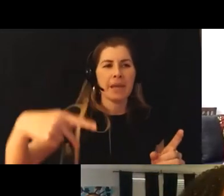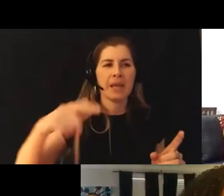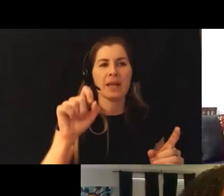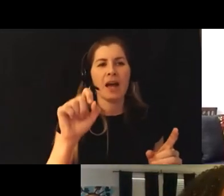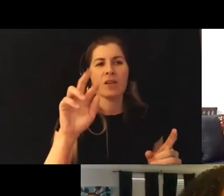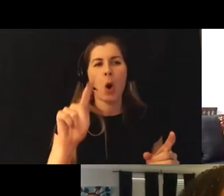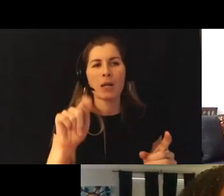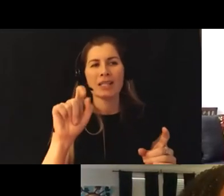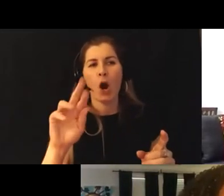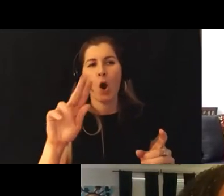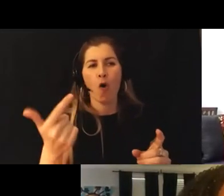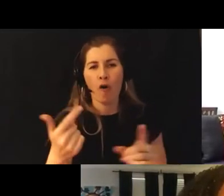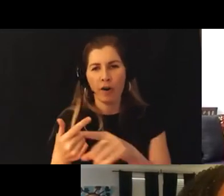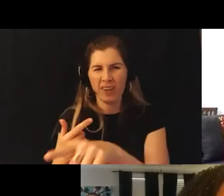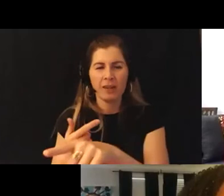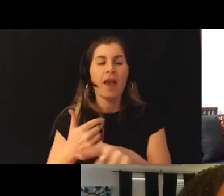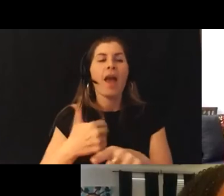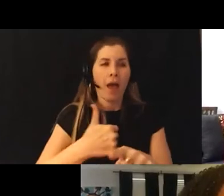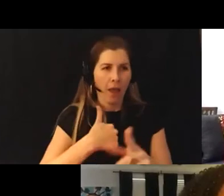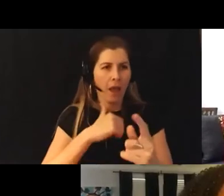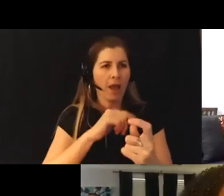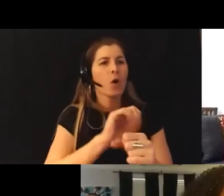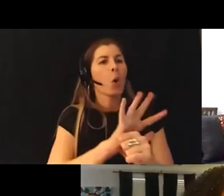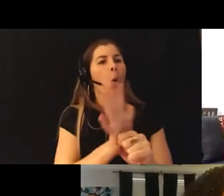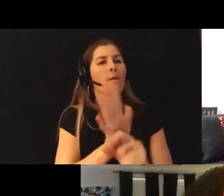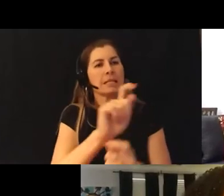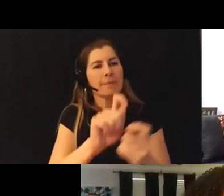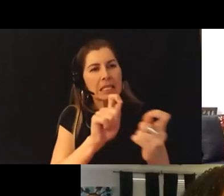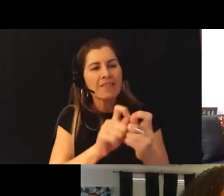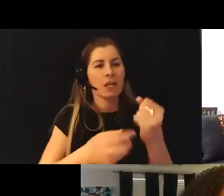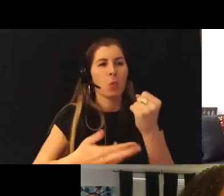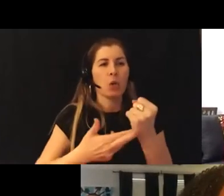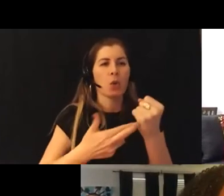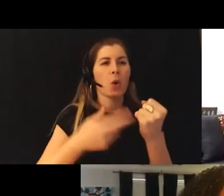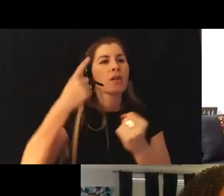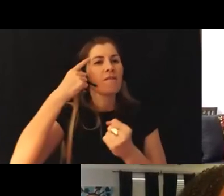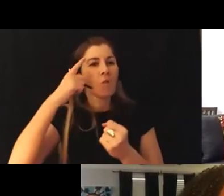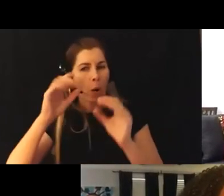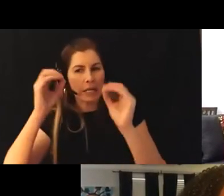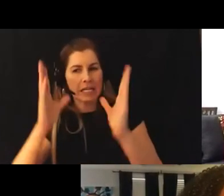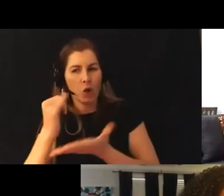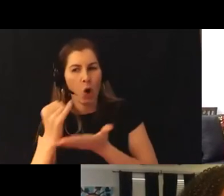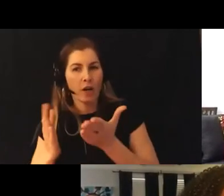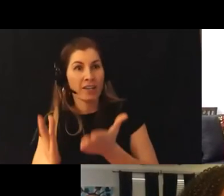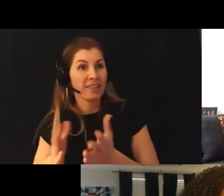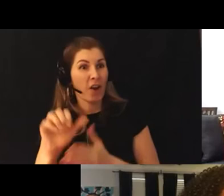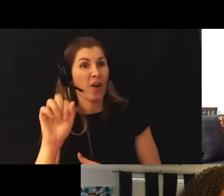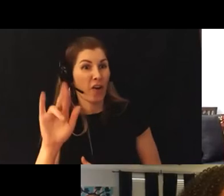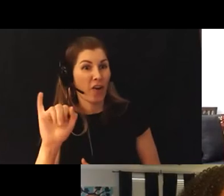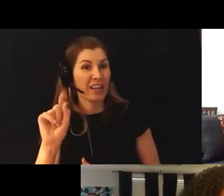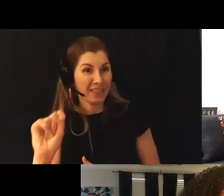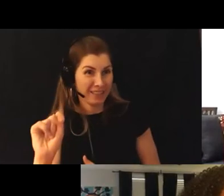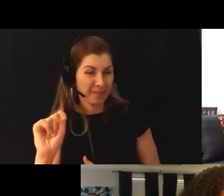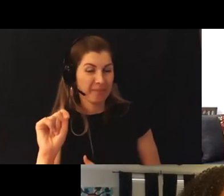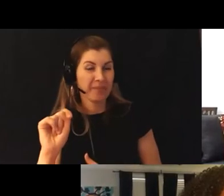aep-arts.org, that there are COVID-specific resources just for teaching artists. And it centralizes access